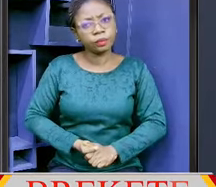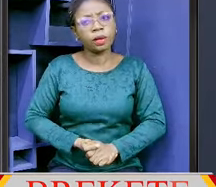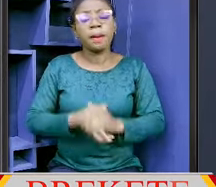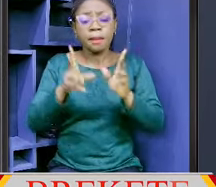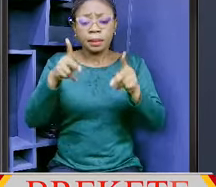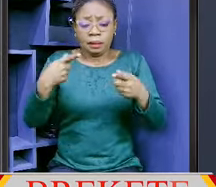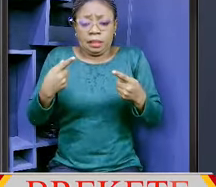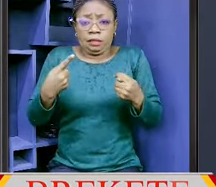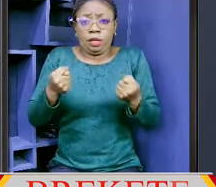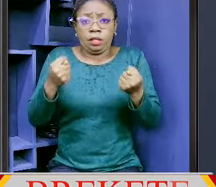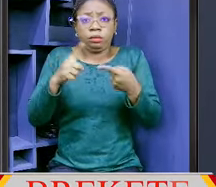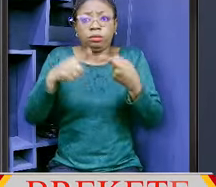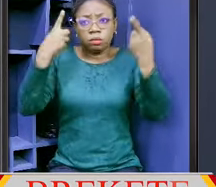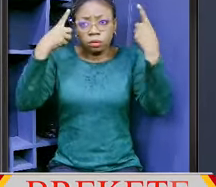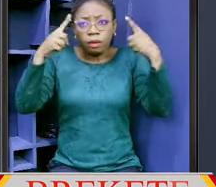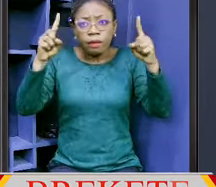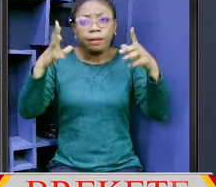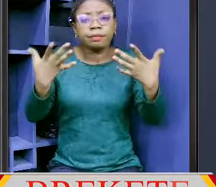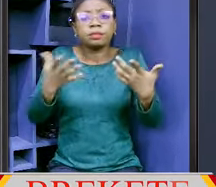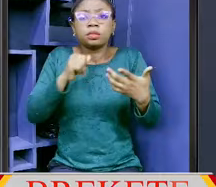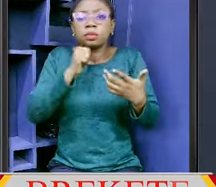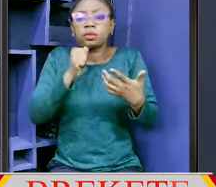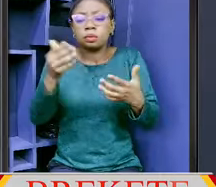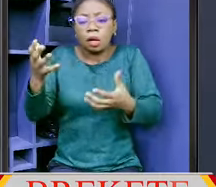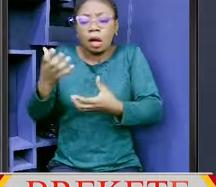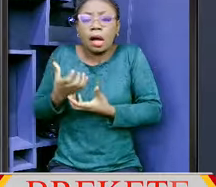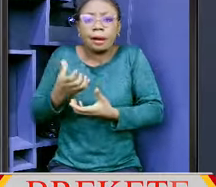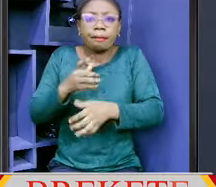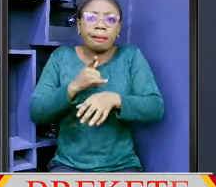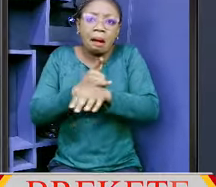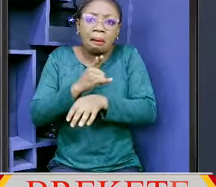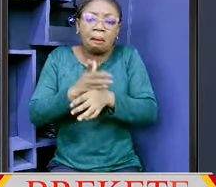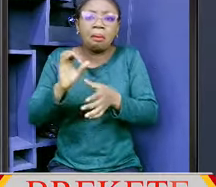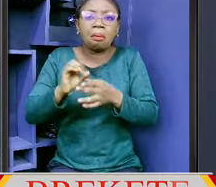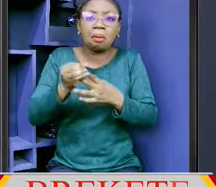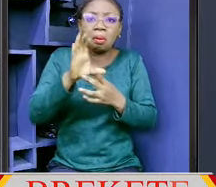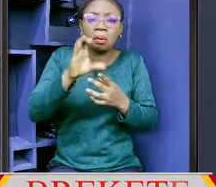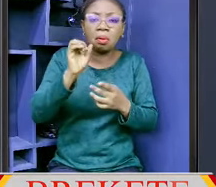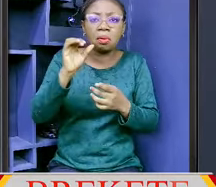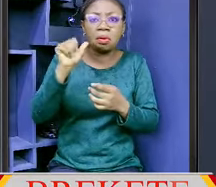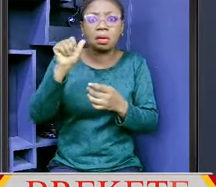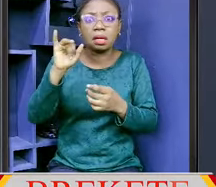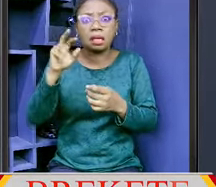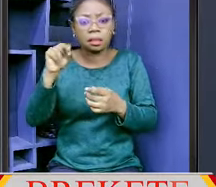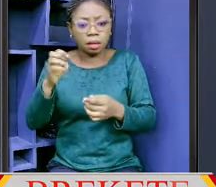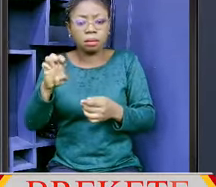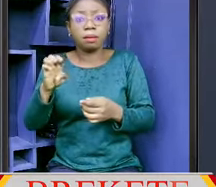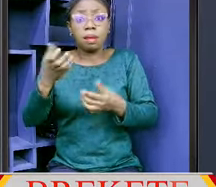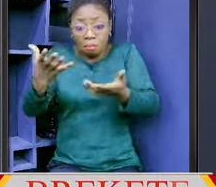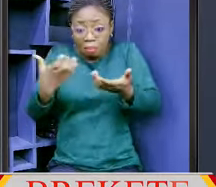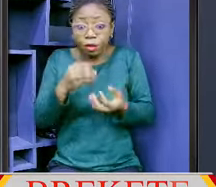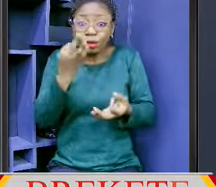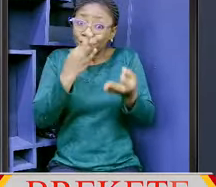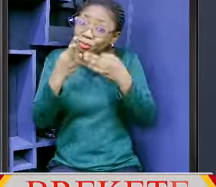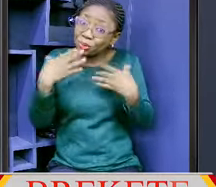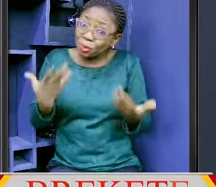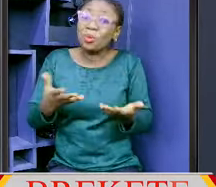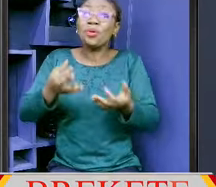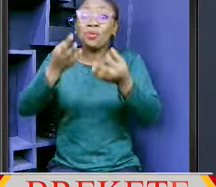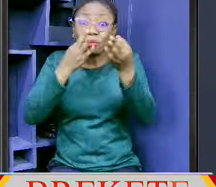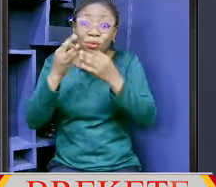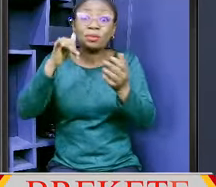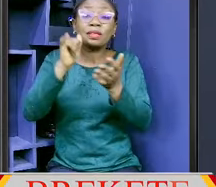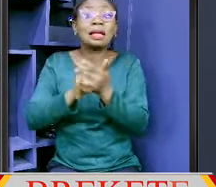Person they try to survive. He no carry alcohol. He no carry cocaine. Now foodstuff he carry come. The same foodstuff where big men they